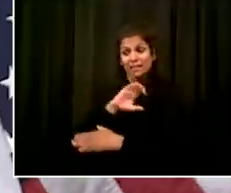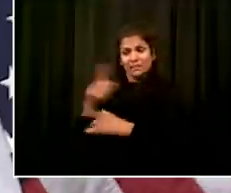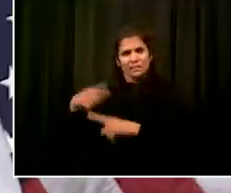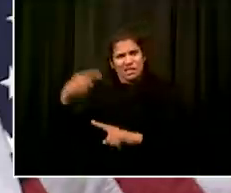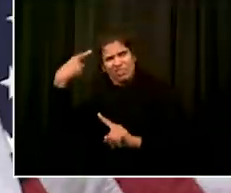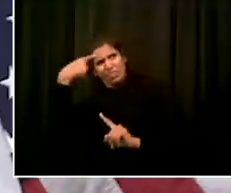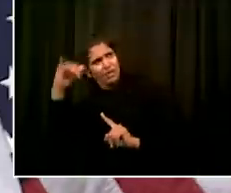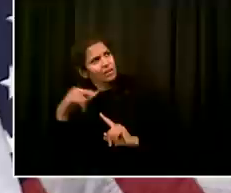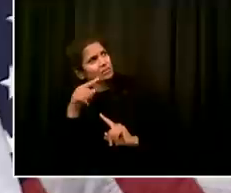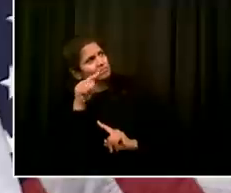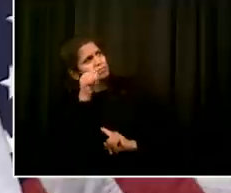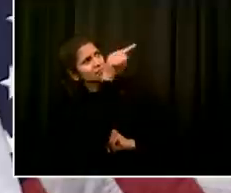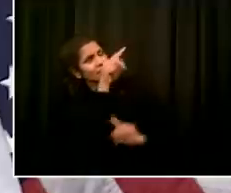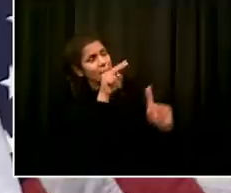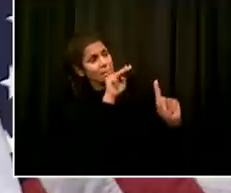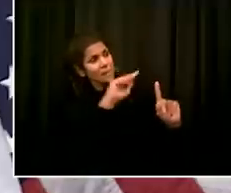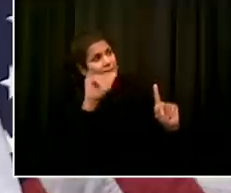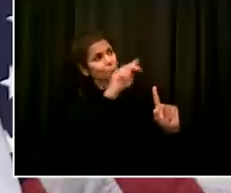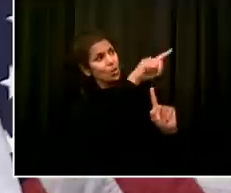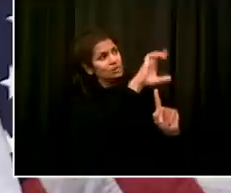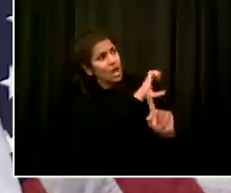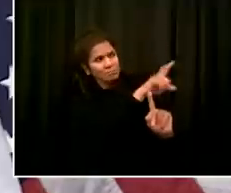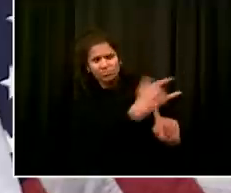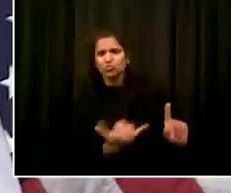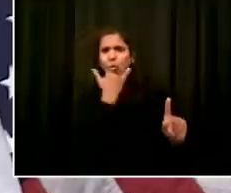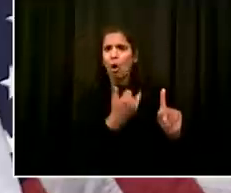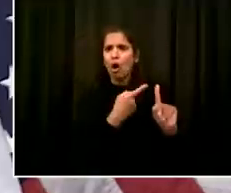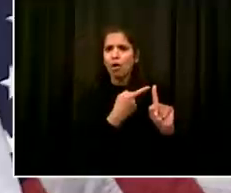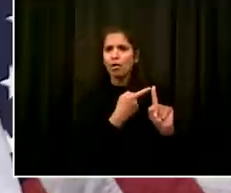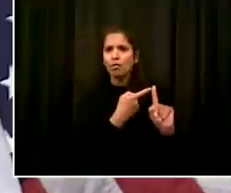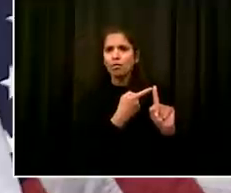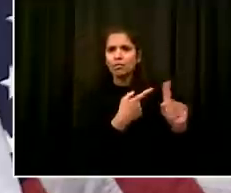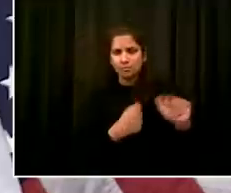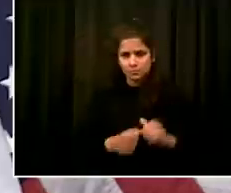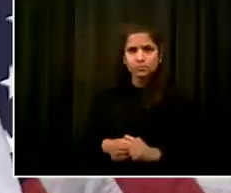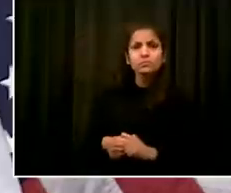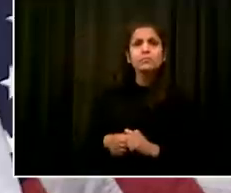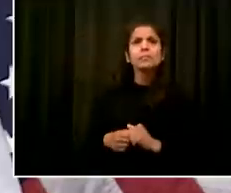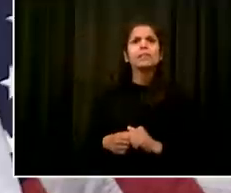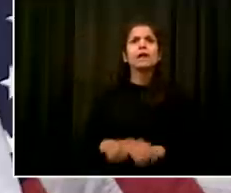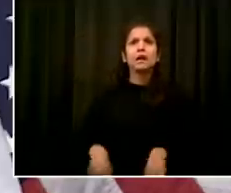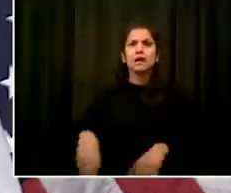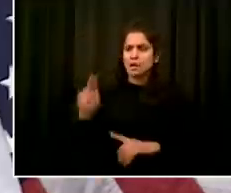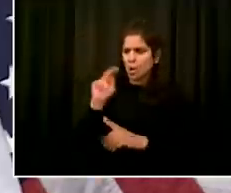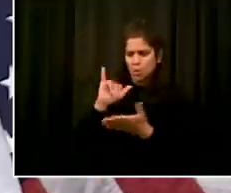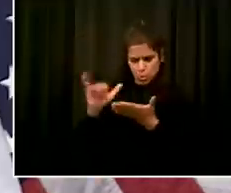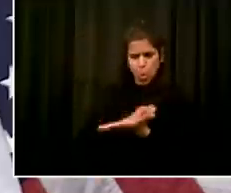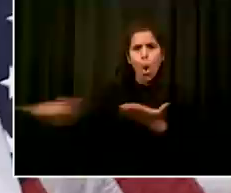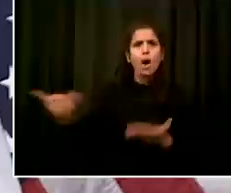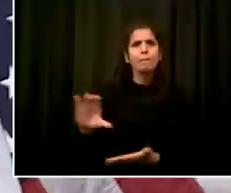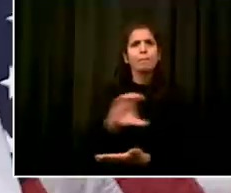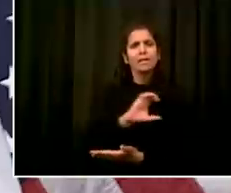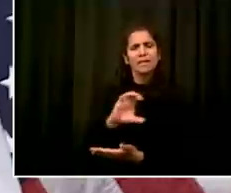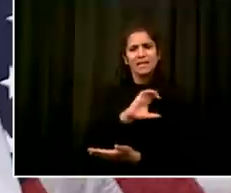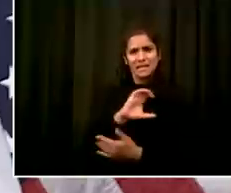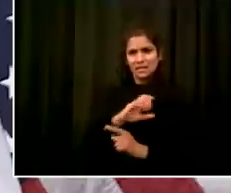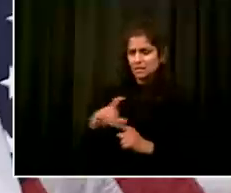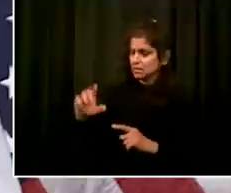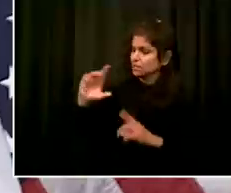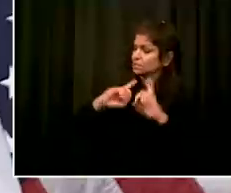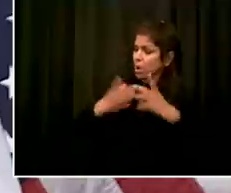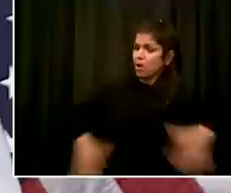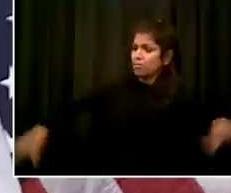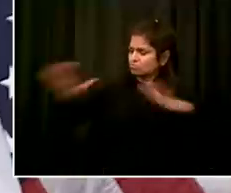believer in his profession and in the nobility of law enforcement. And I have watched in